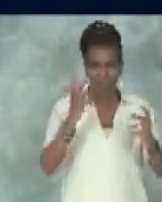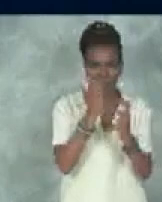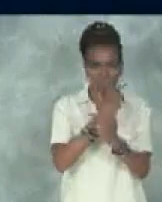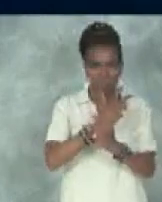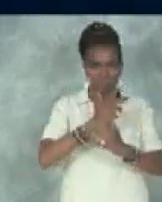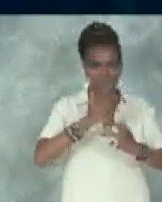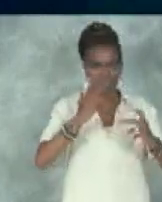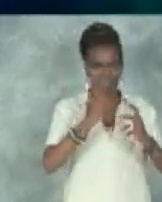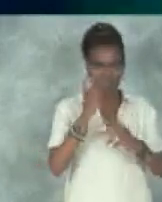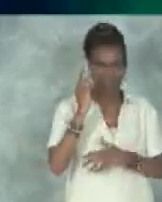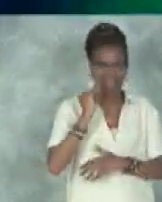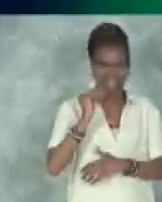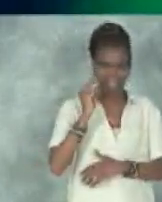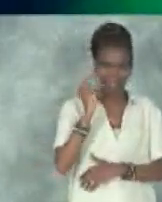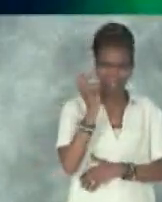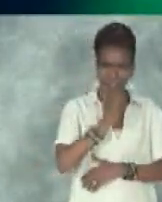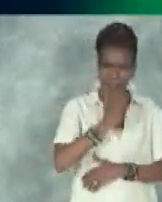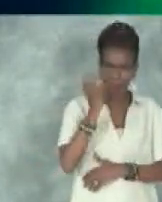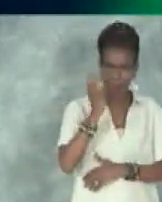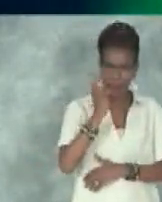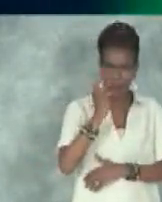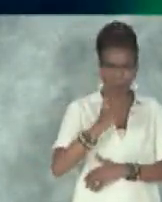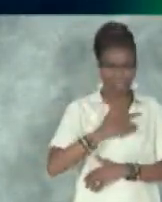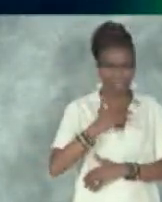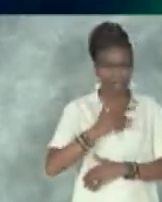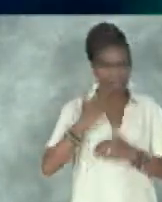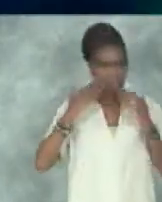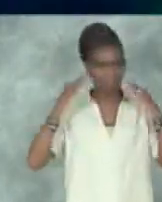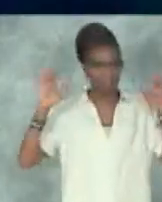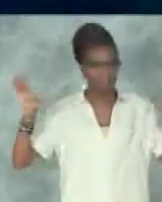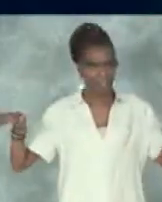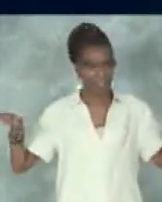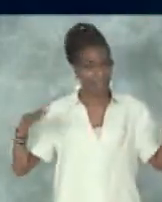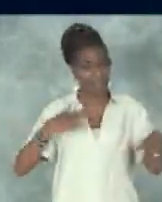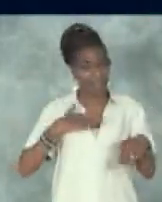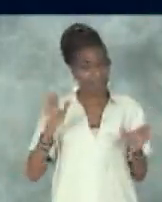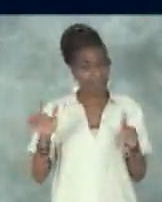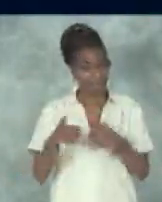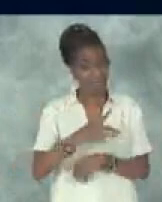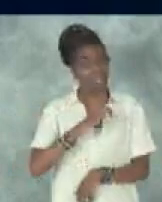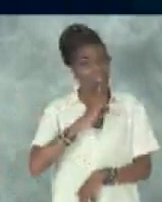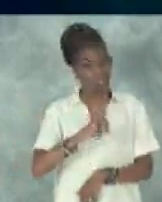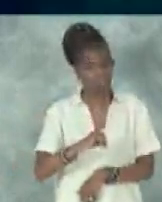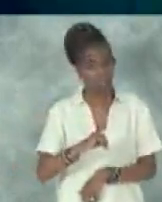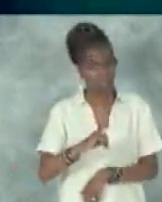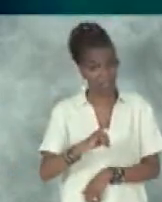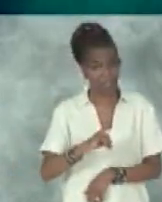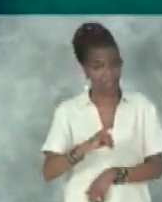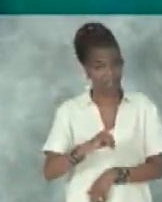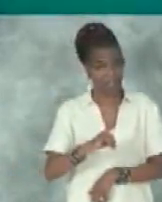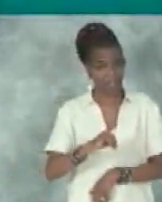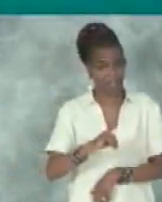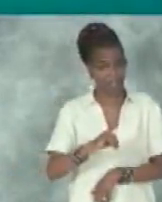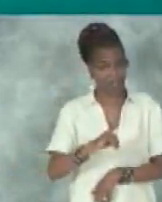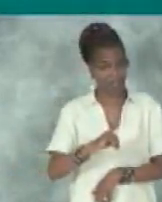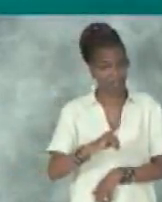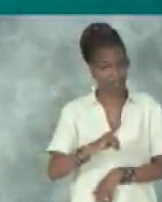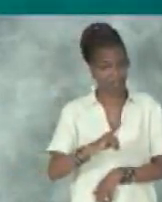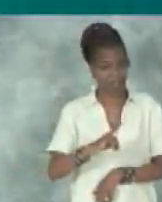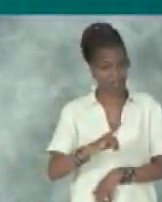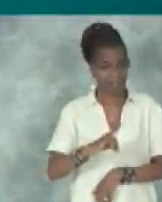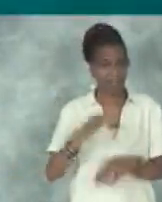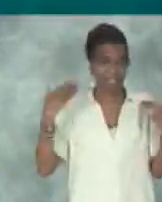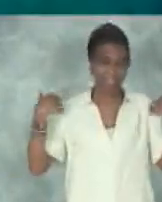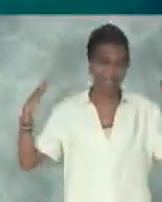theophonic experience. That's my theological language. But that was real. Now, angels don't always float around my